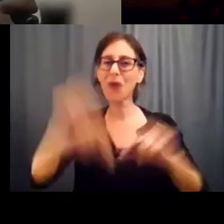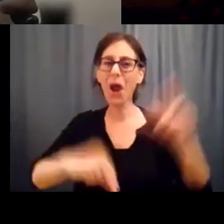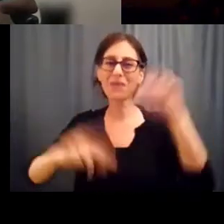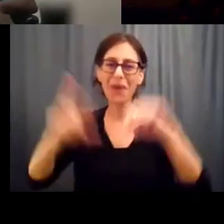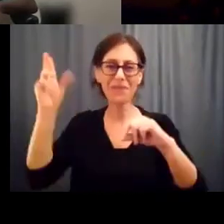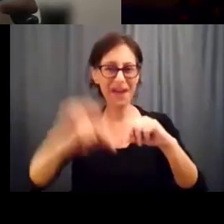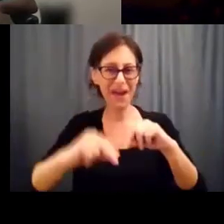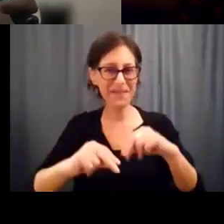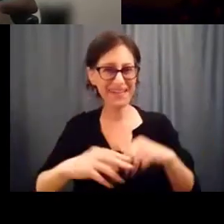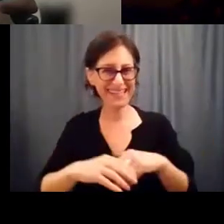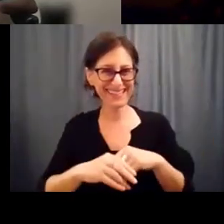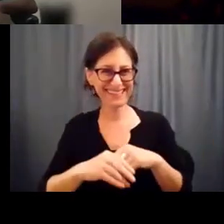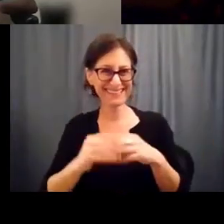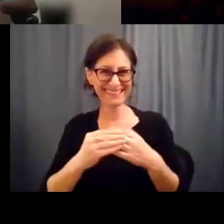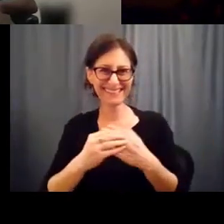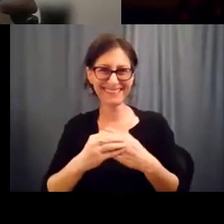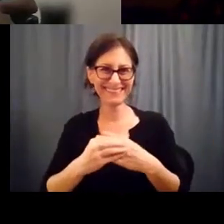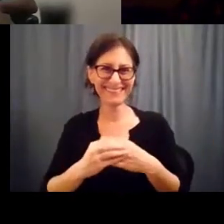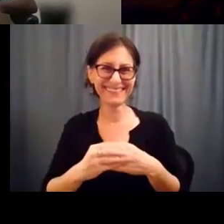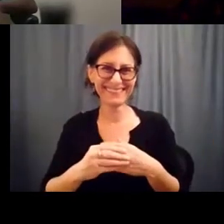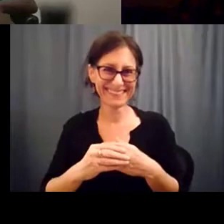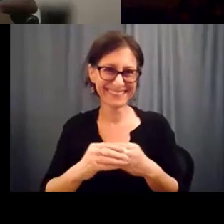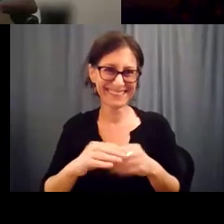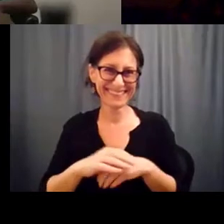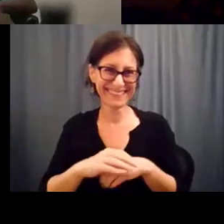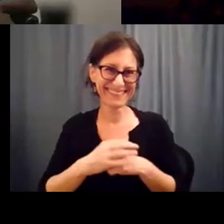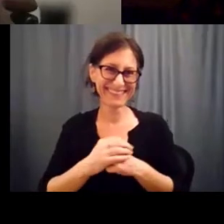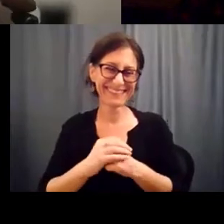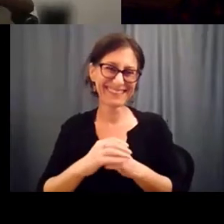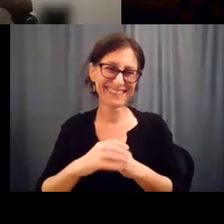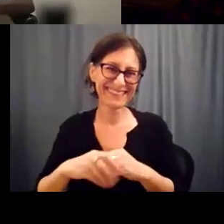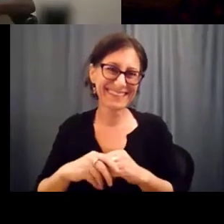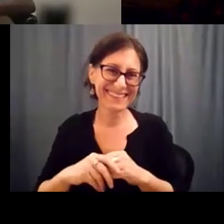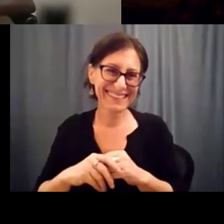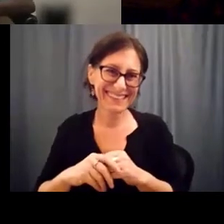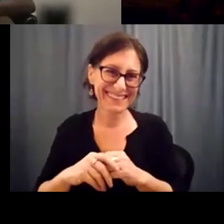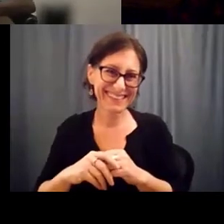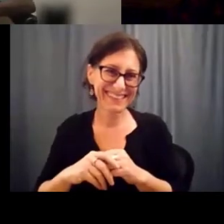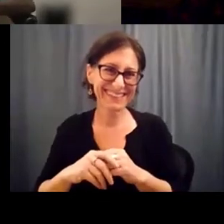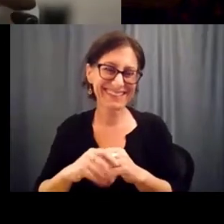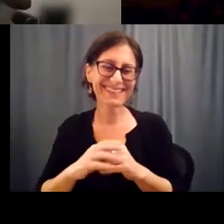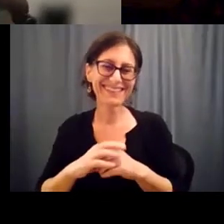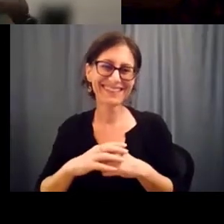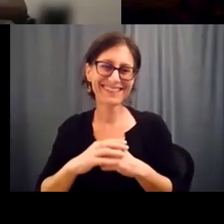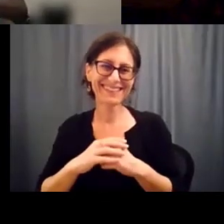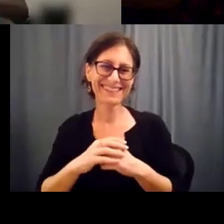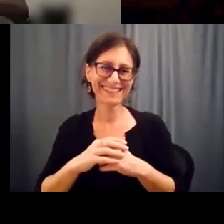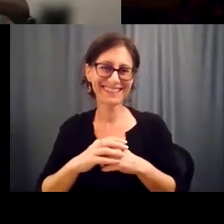another 4 years to write it out. I'm really yeah.